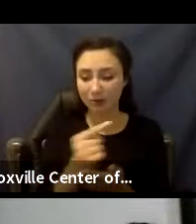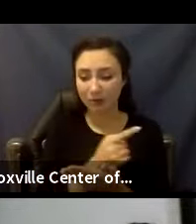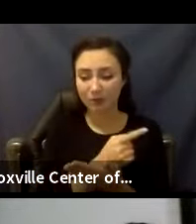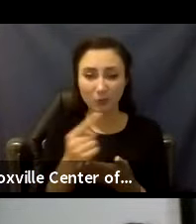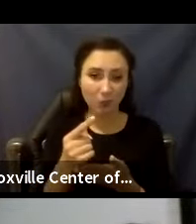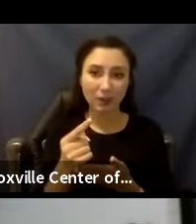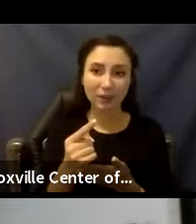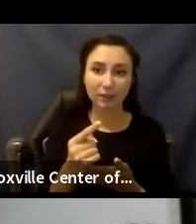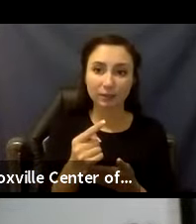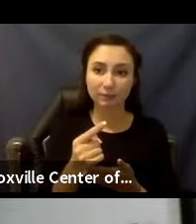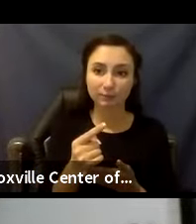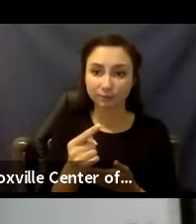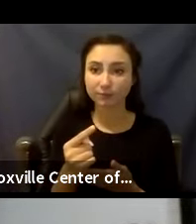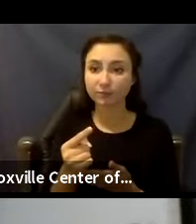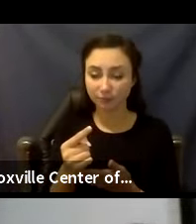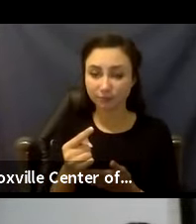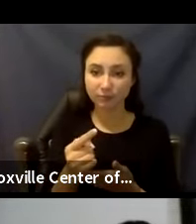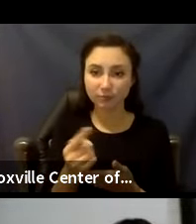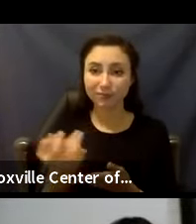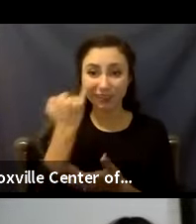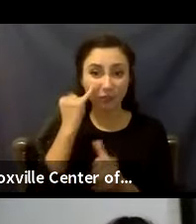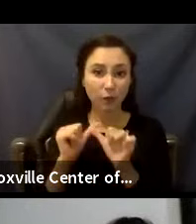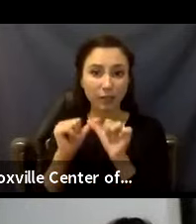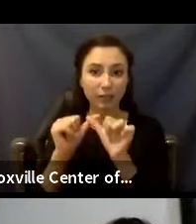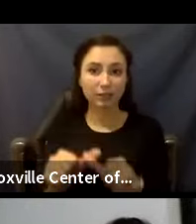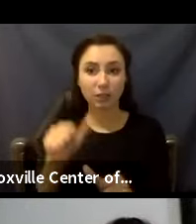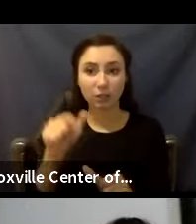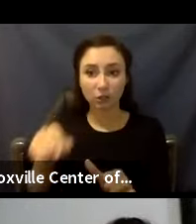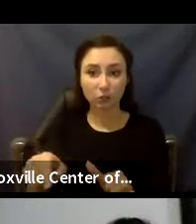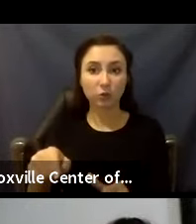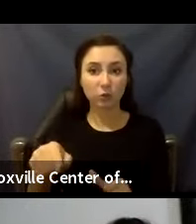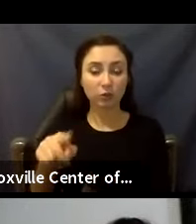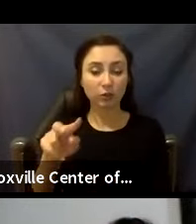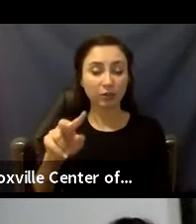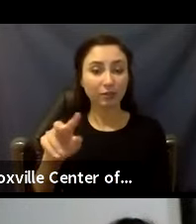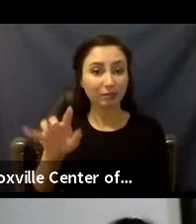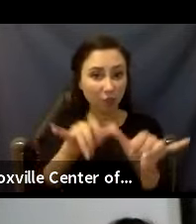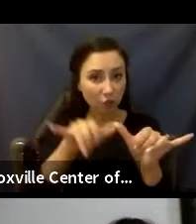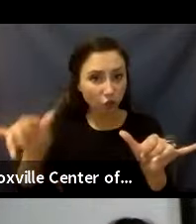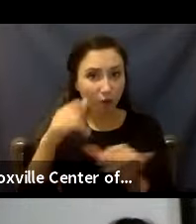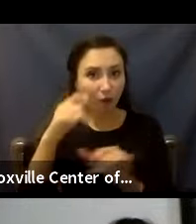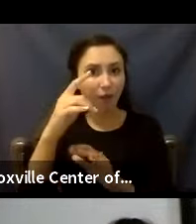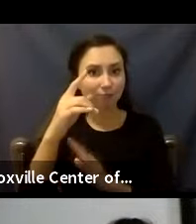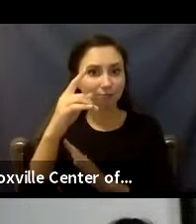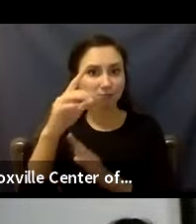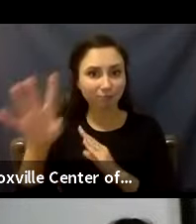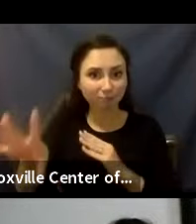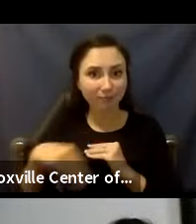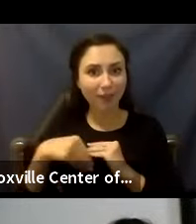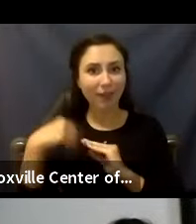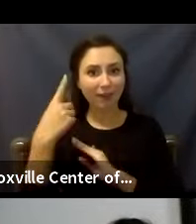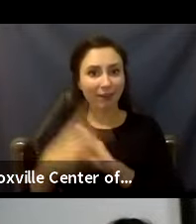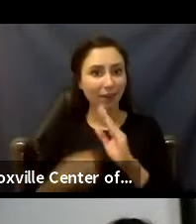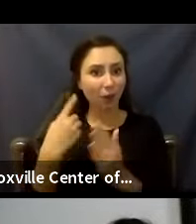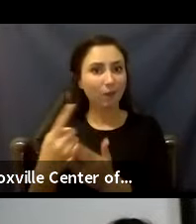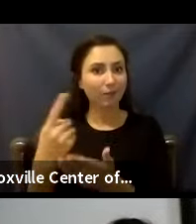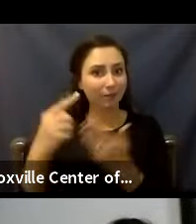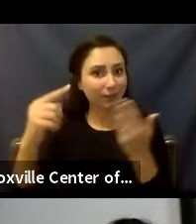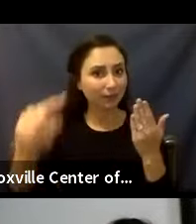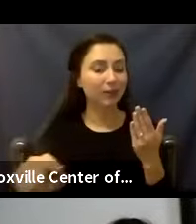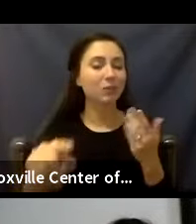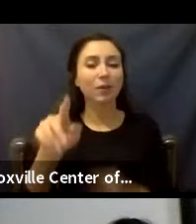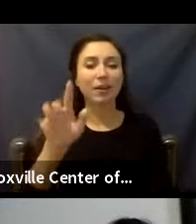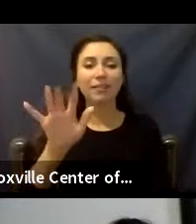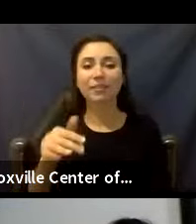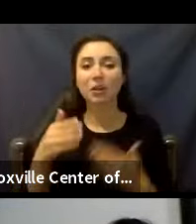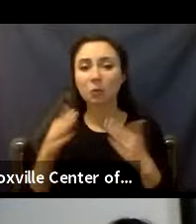then if we're continuing on this trend, we give another hour the next week. That would be one way to kind of balance